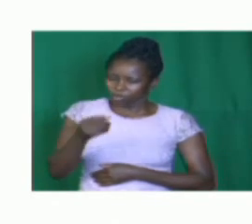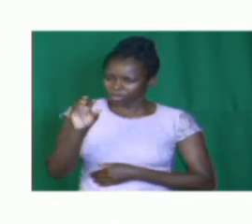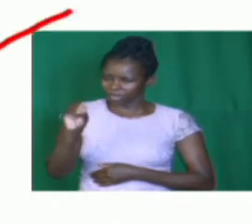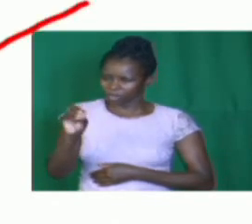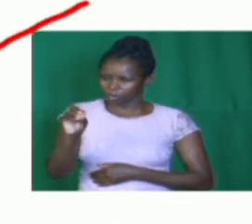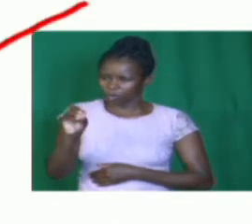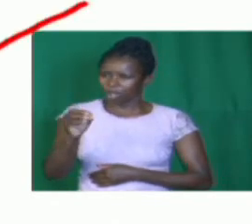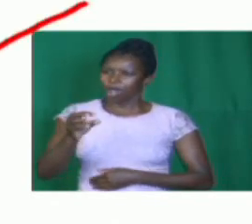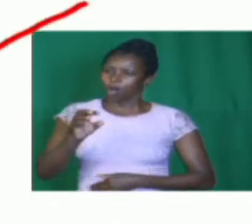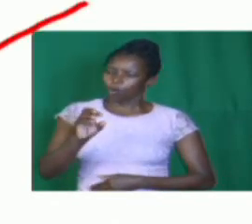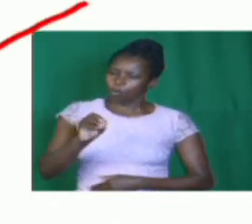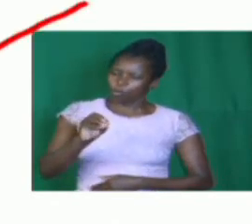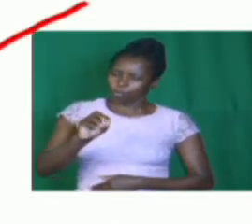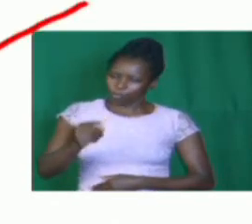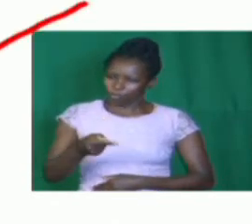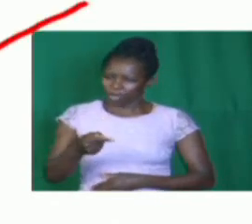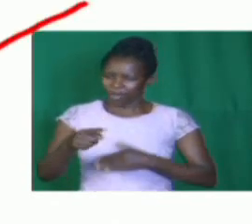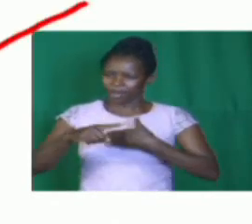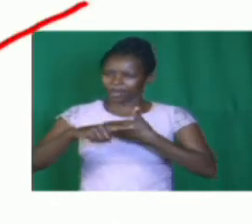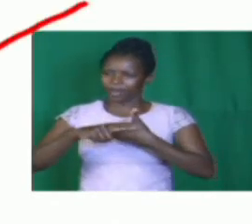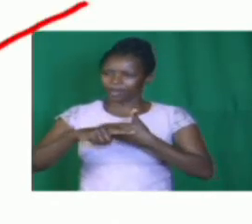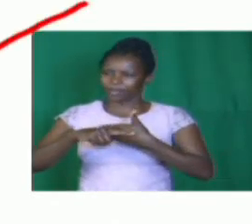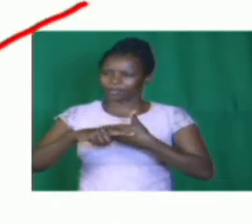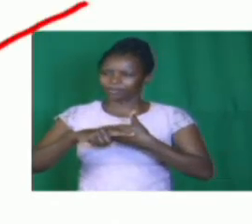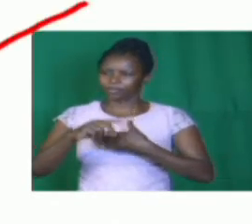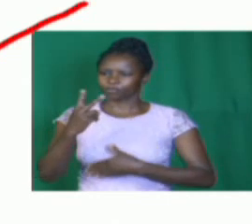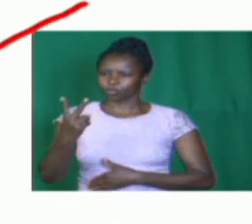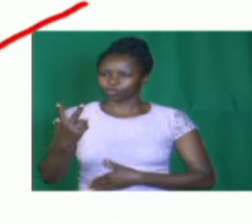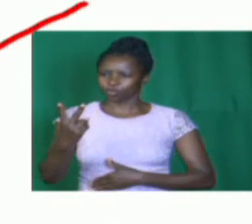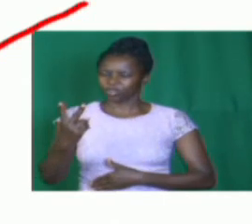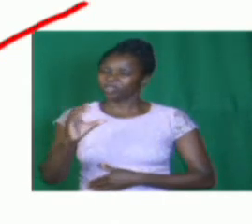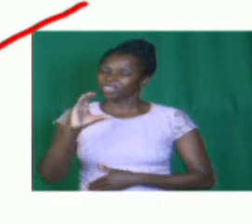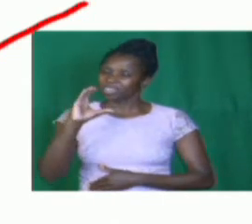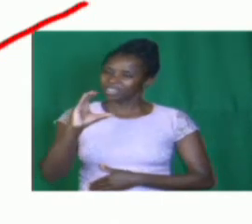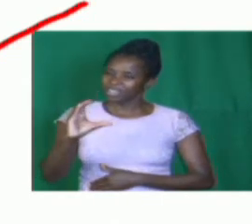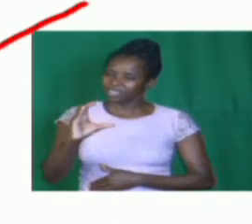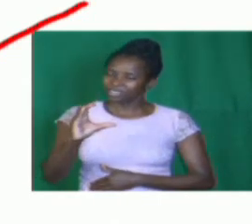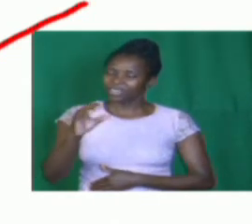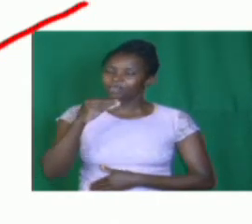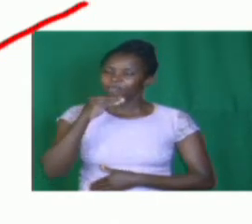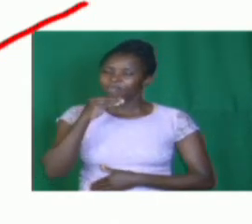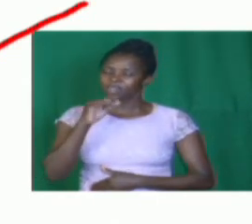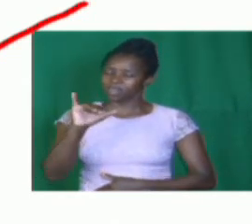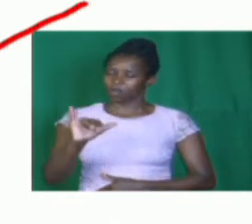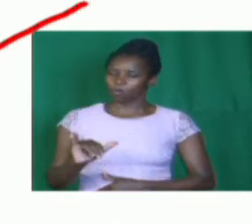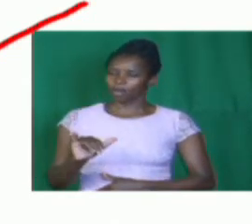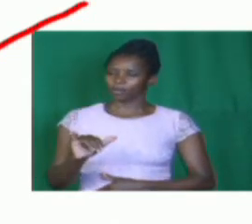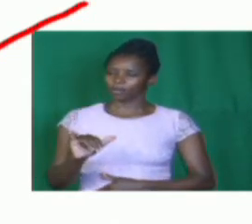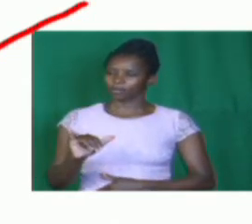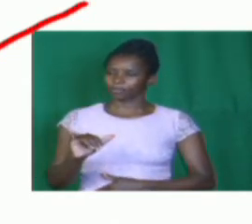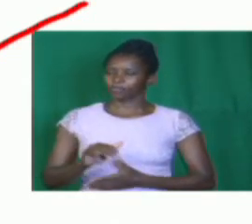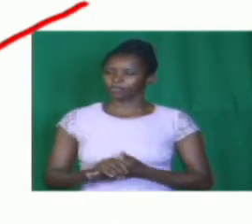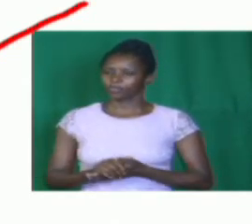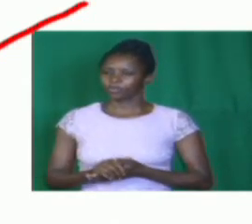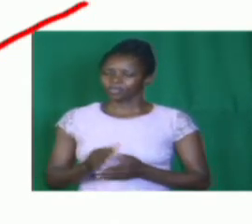and 0, -2. That's where the c's come from. For the line that